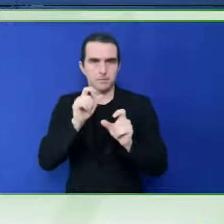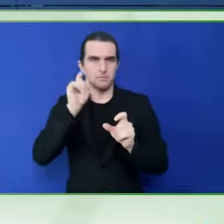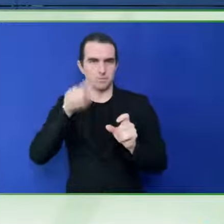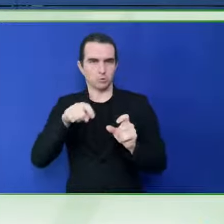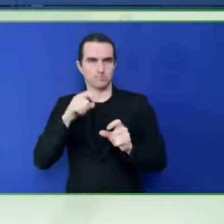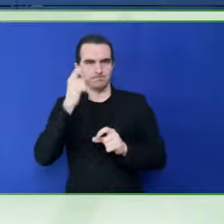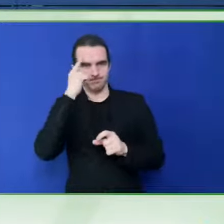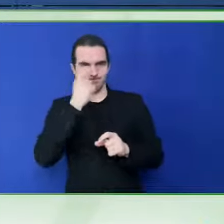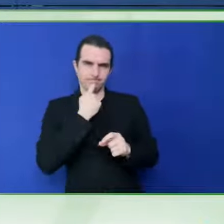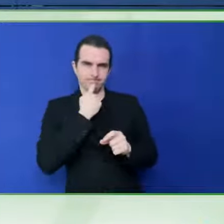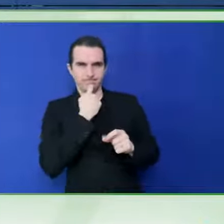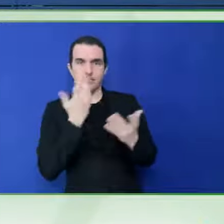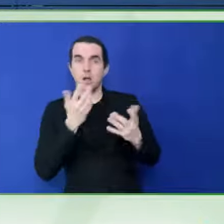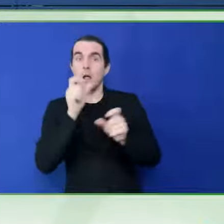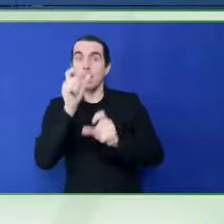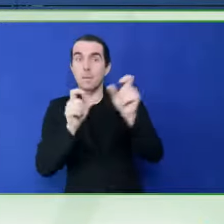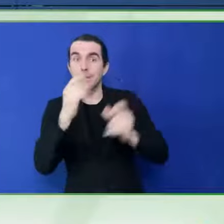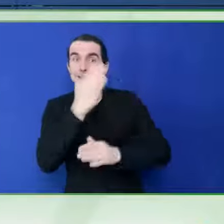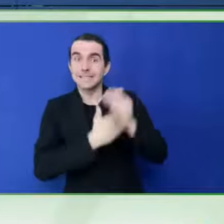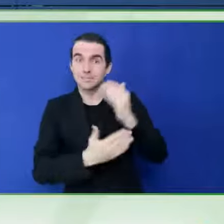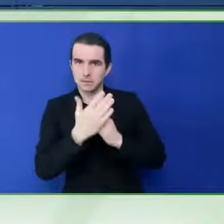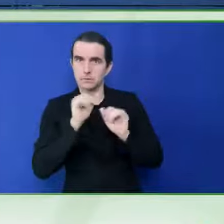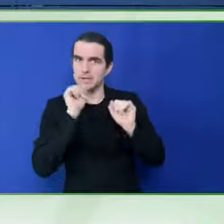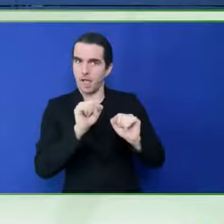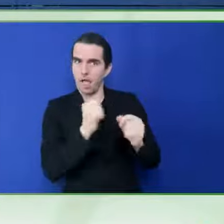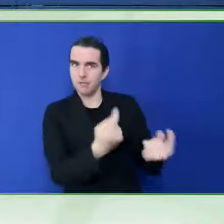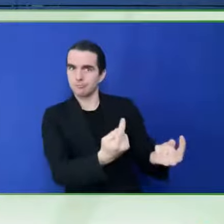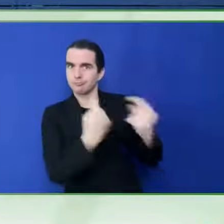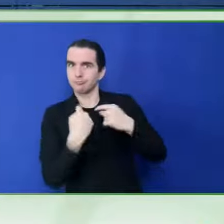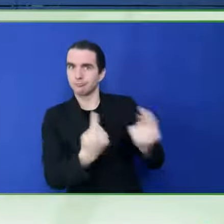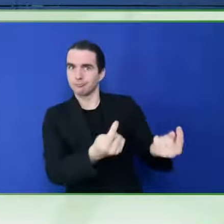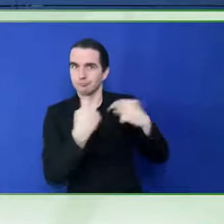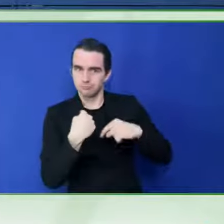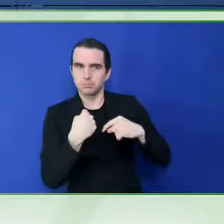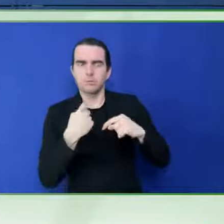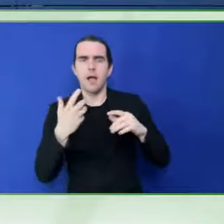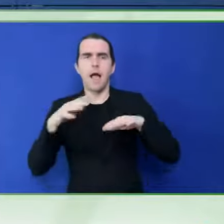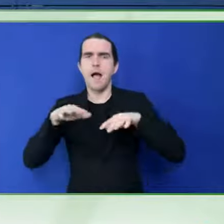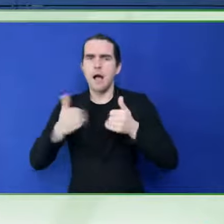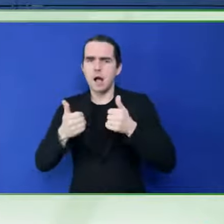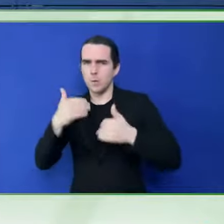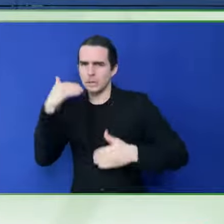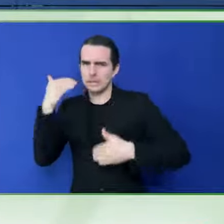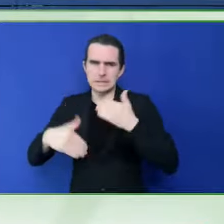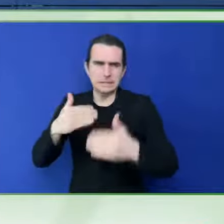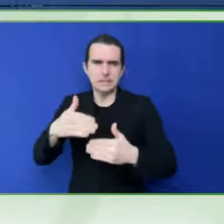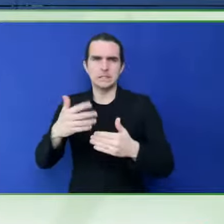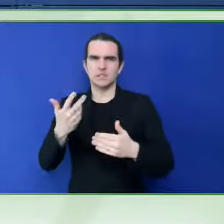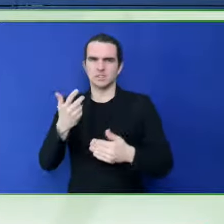It's also a fast and low-cost way to improve your accessibility overnight.